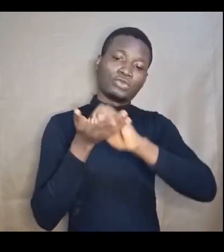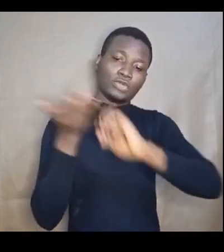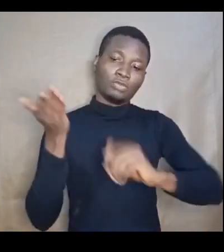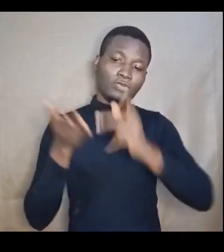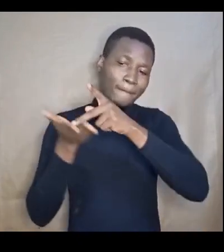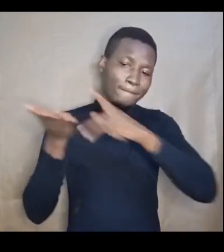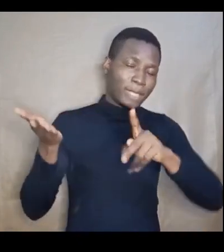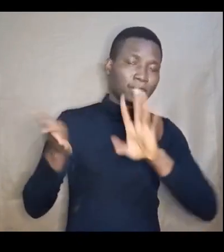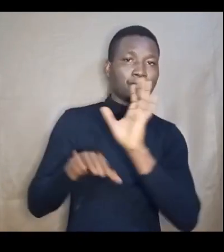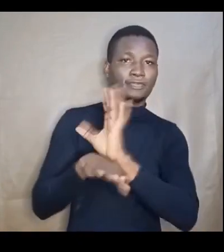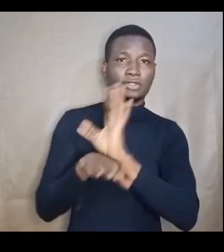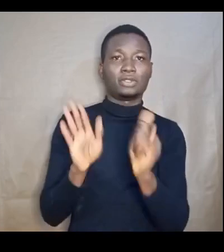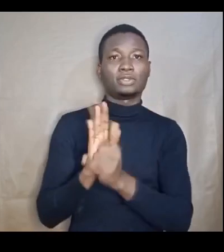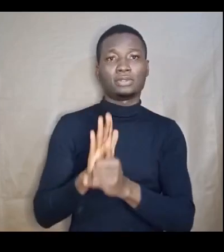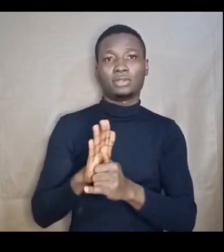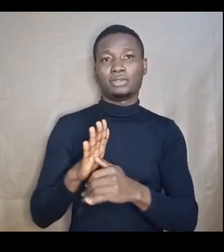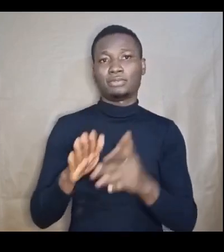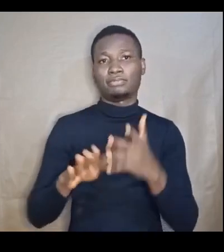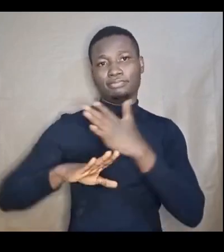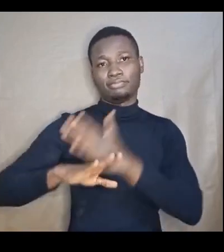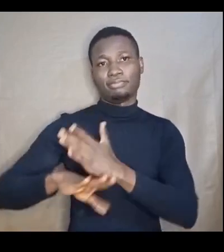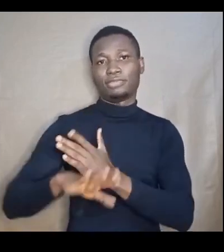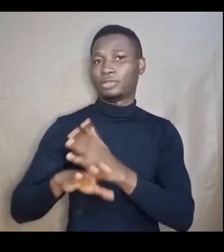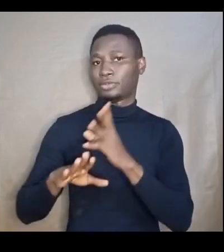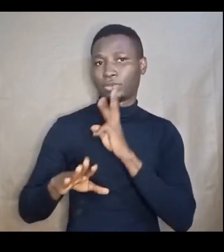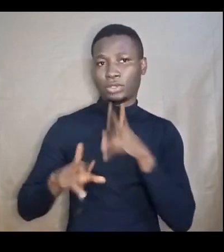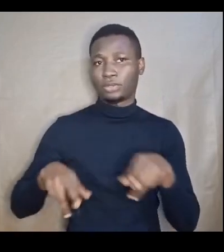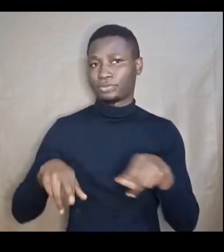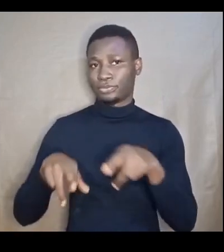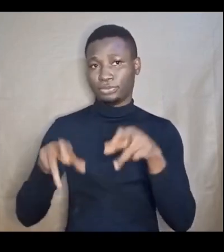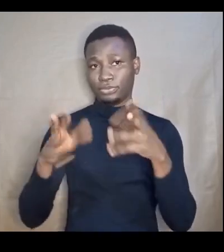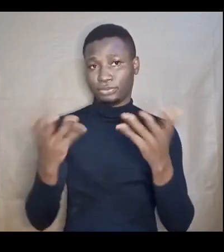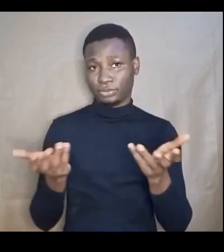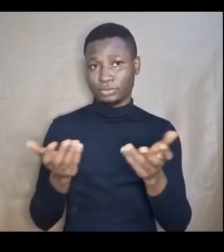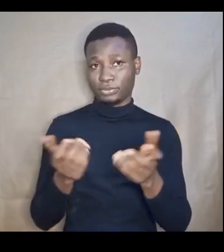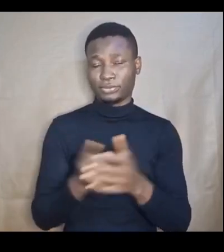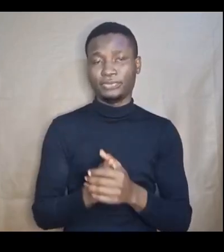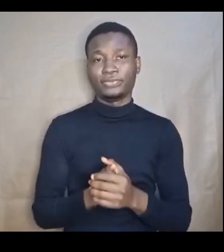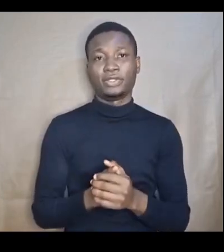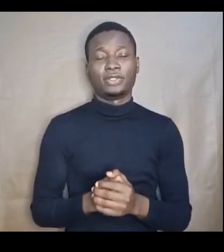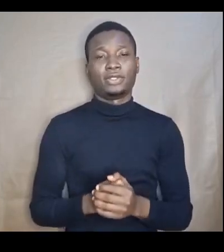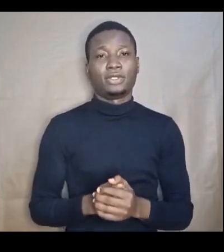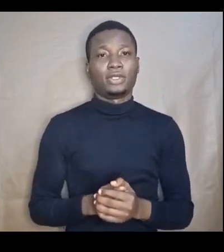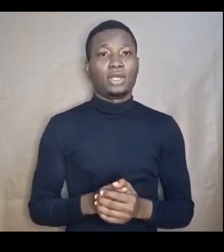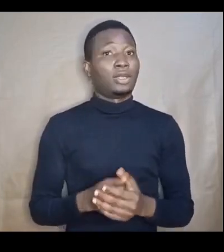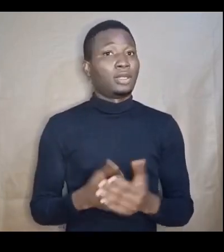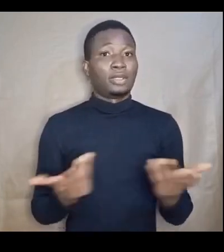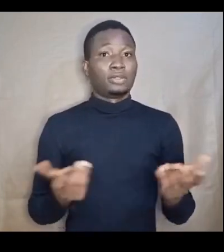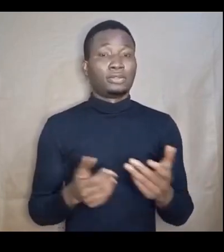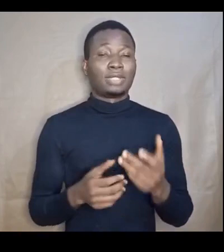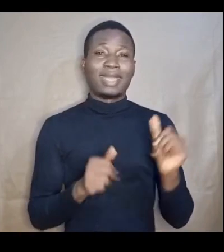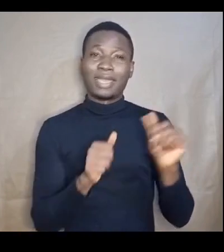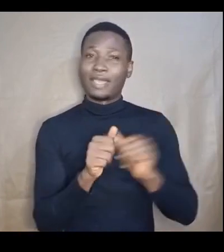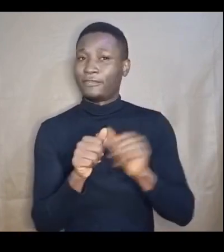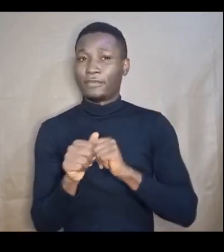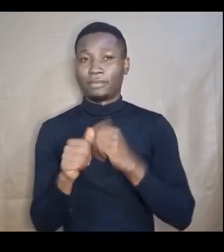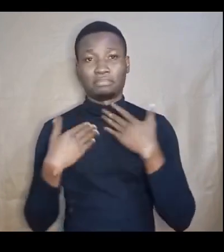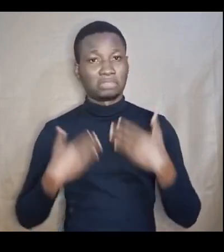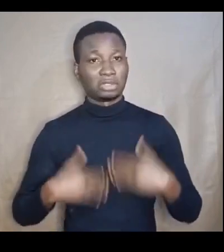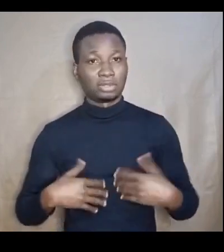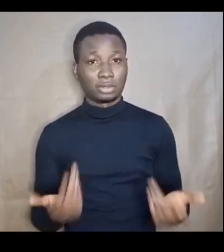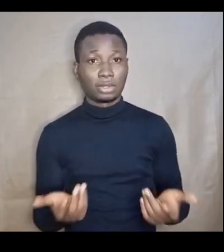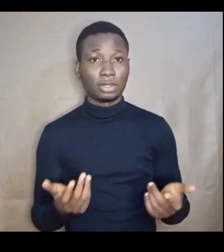church premises that interfere with the drainage channel. Everybody, and there